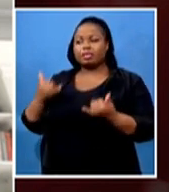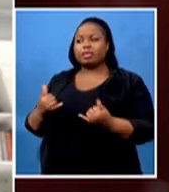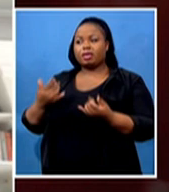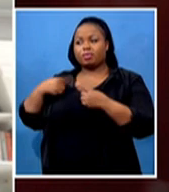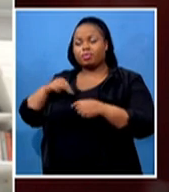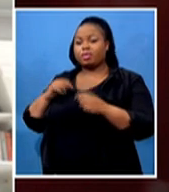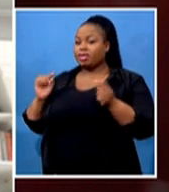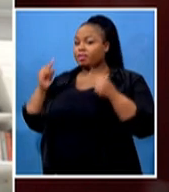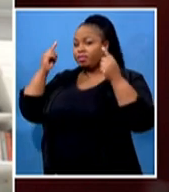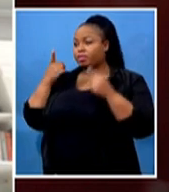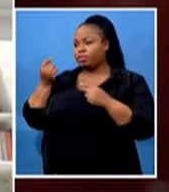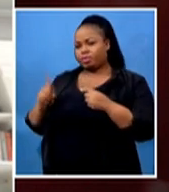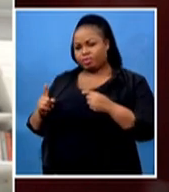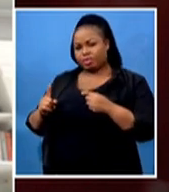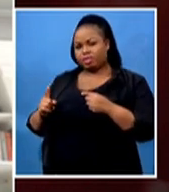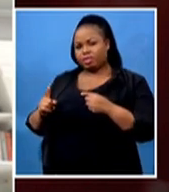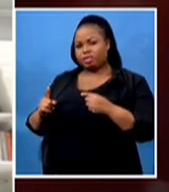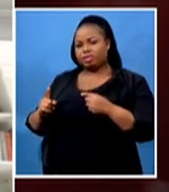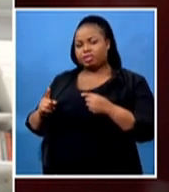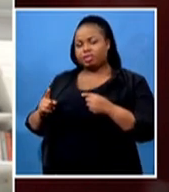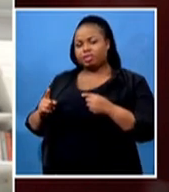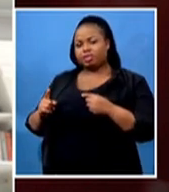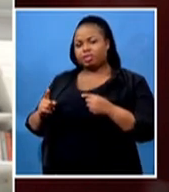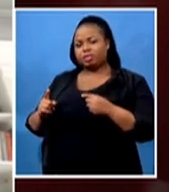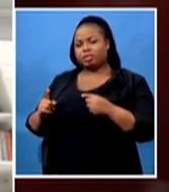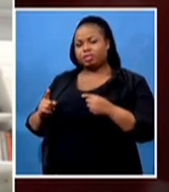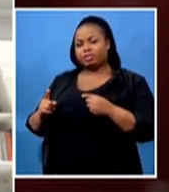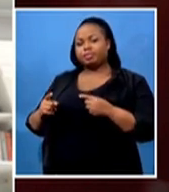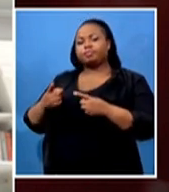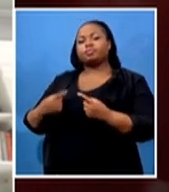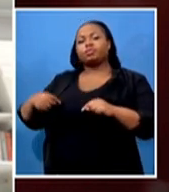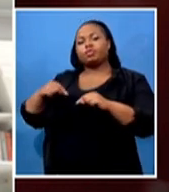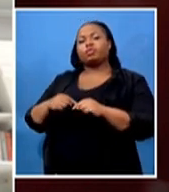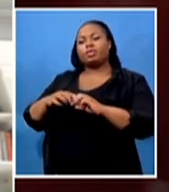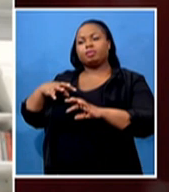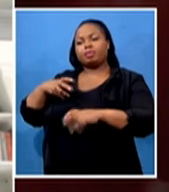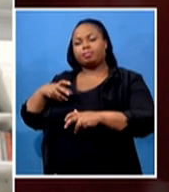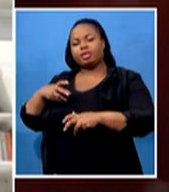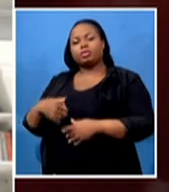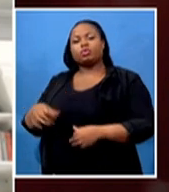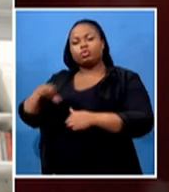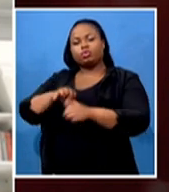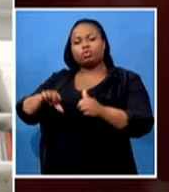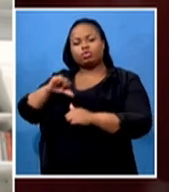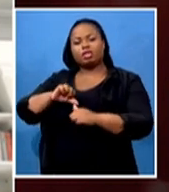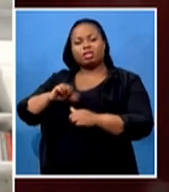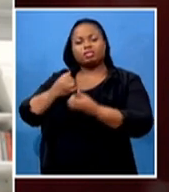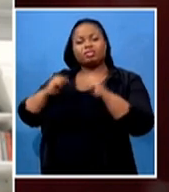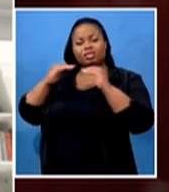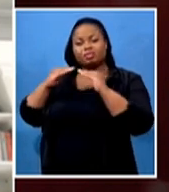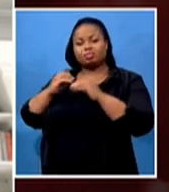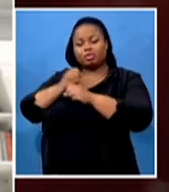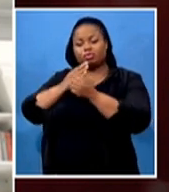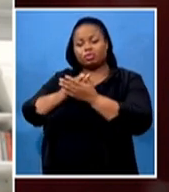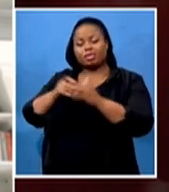to actually address social justice and prioritize those whose living conditions at home don't allow for